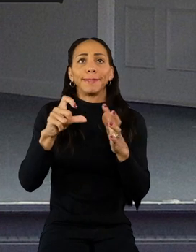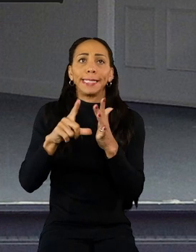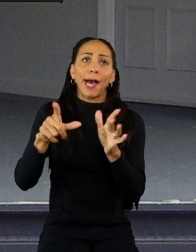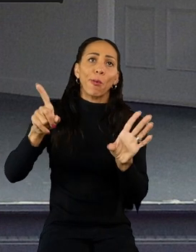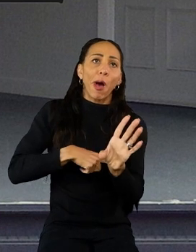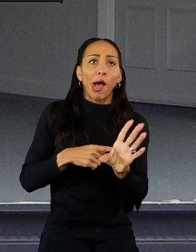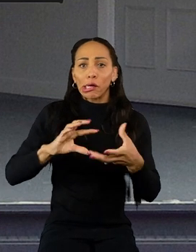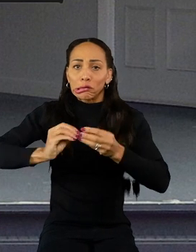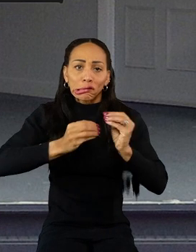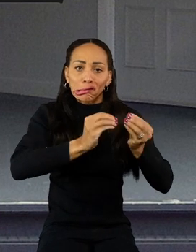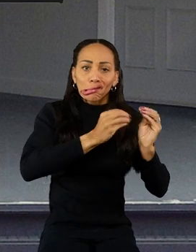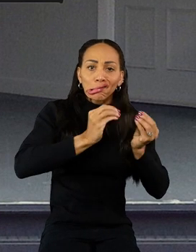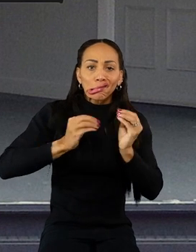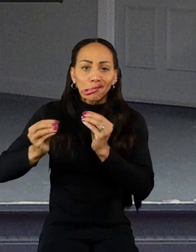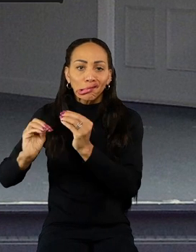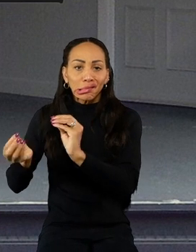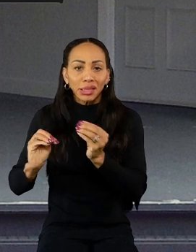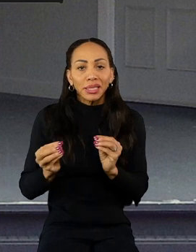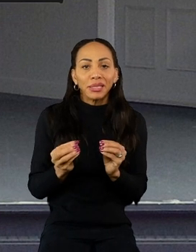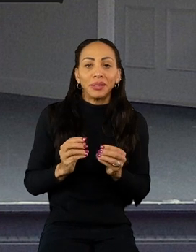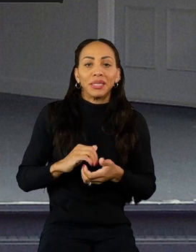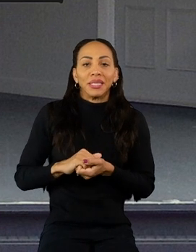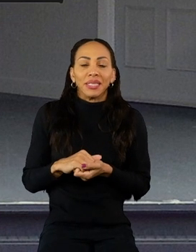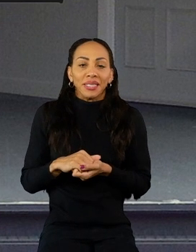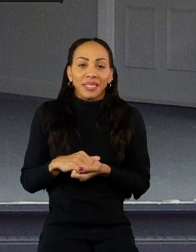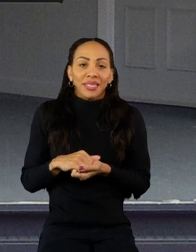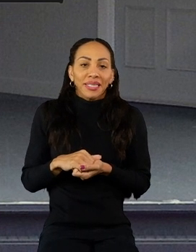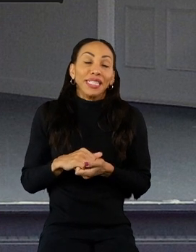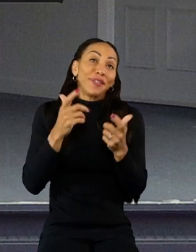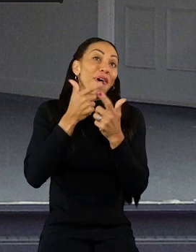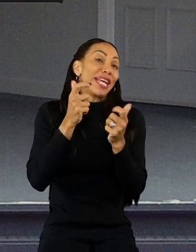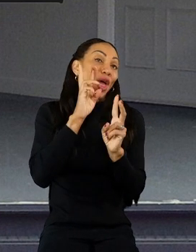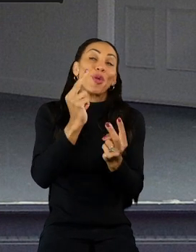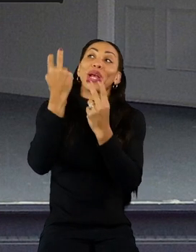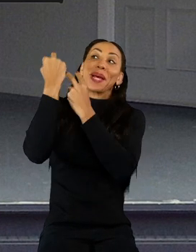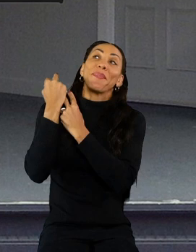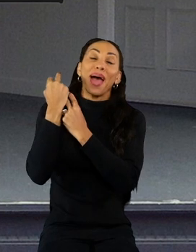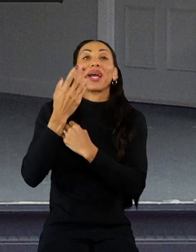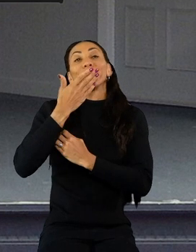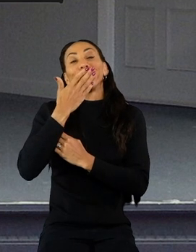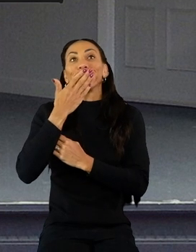DIY work that, yeah, it's no great funny to look back at.